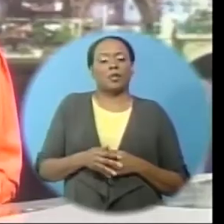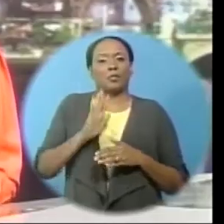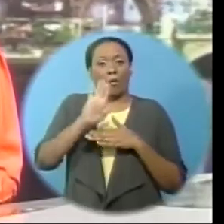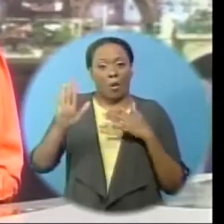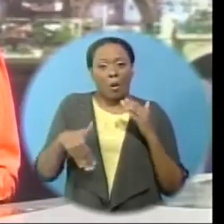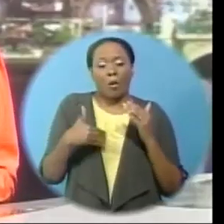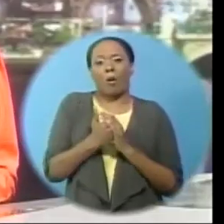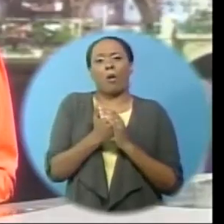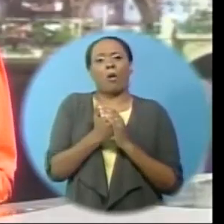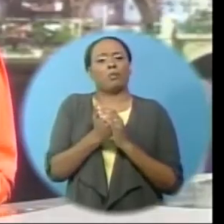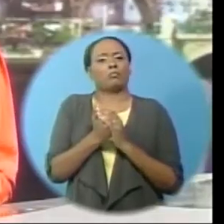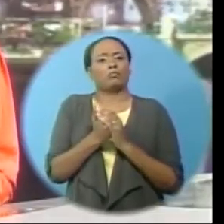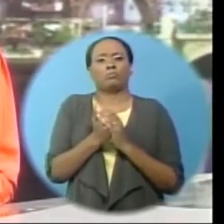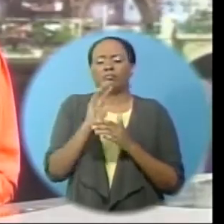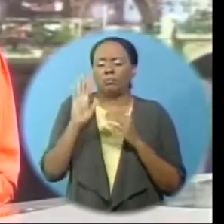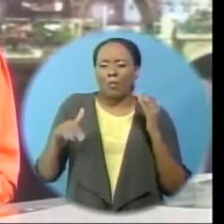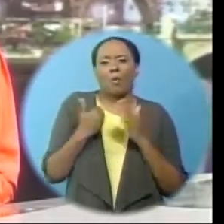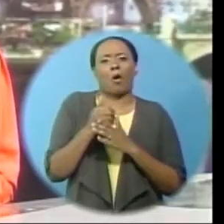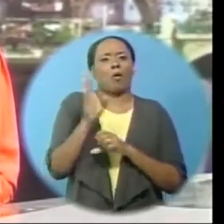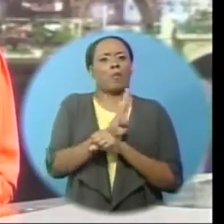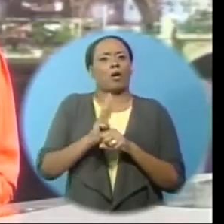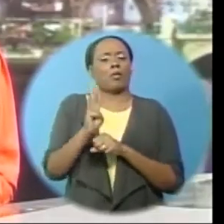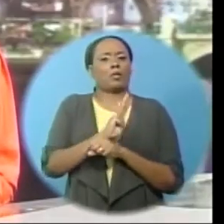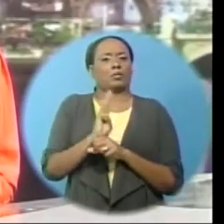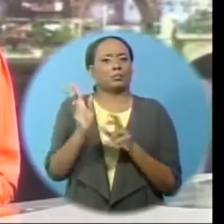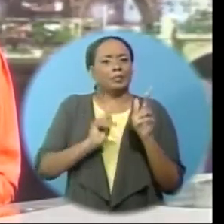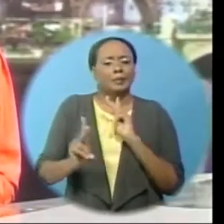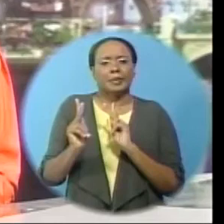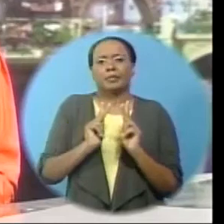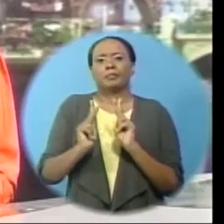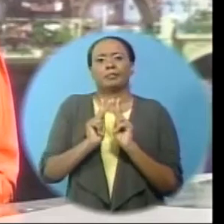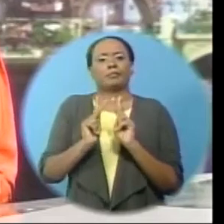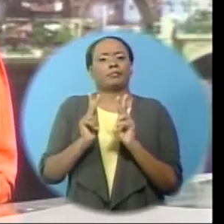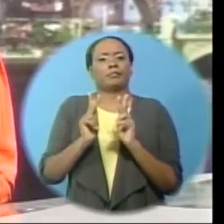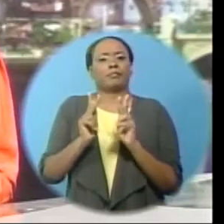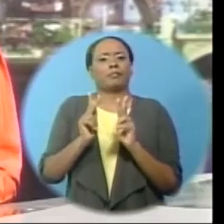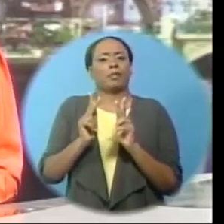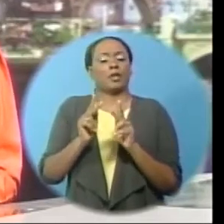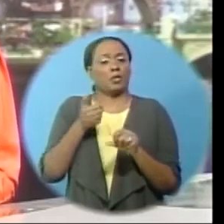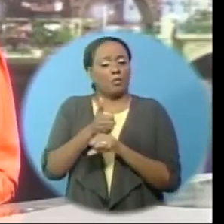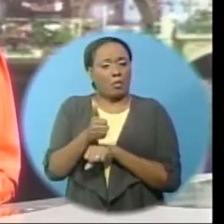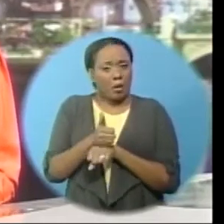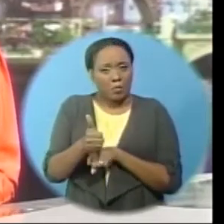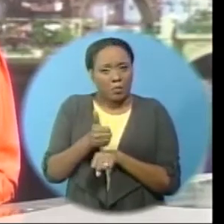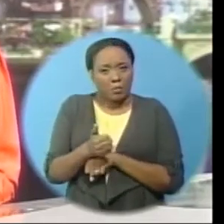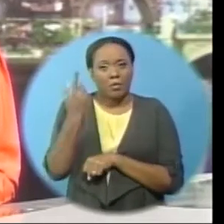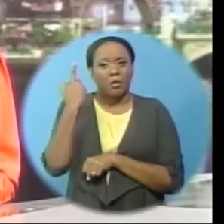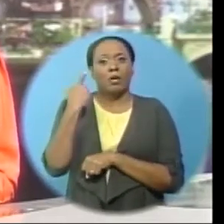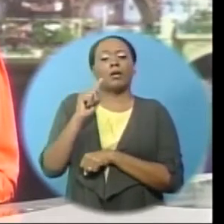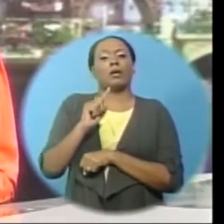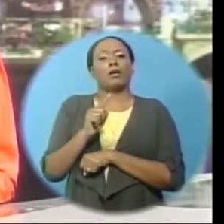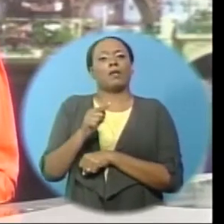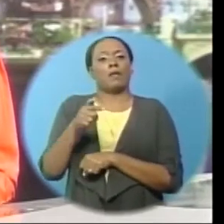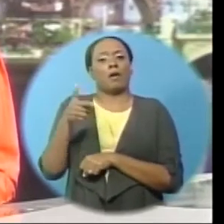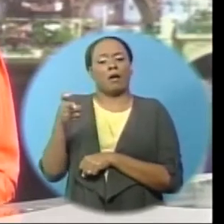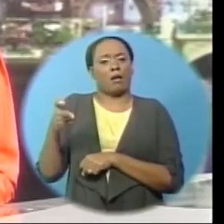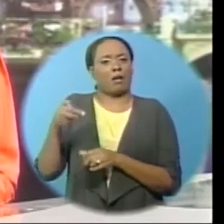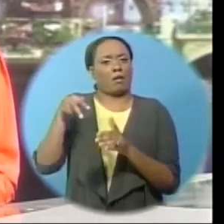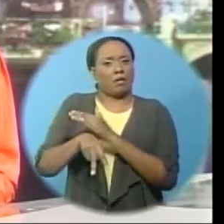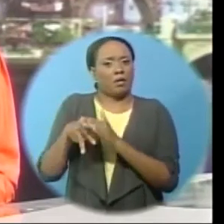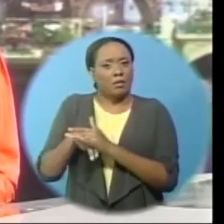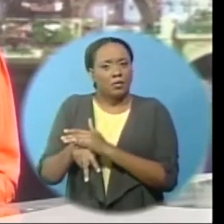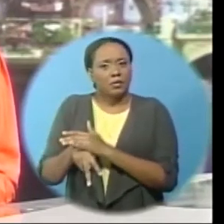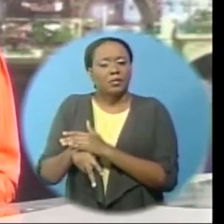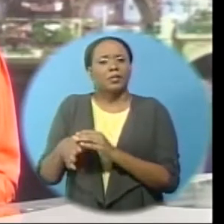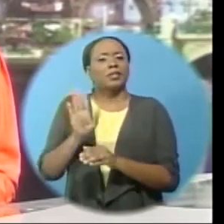The entire Barbadian society is to blame for the rise in gun violence on the island. Veteran Calypsonian and social